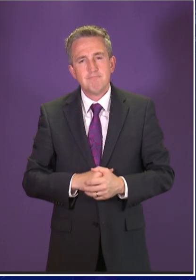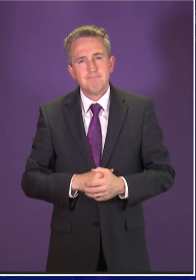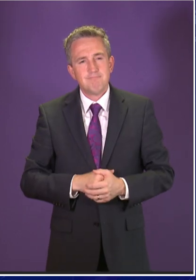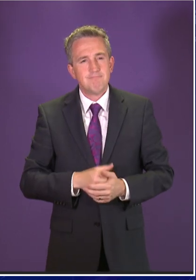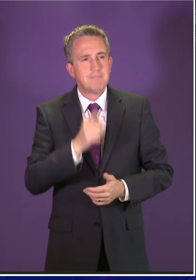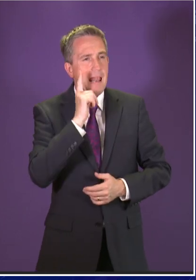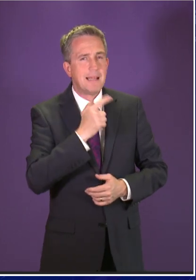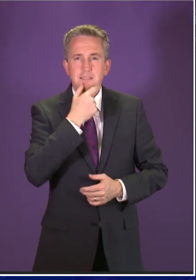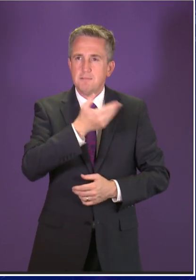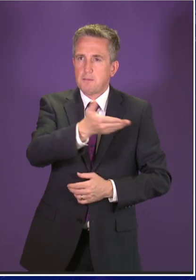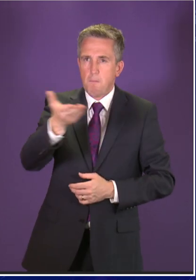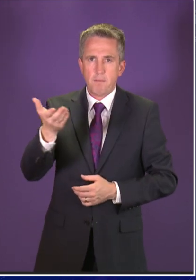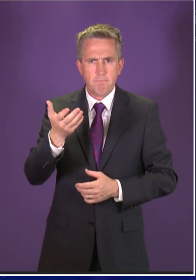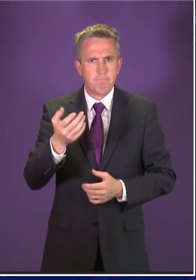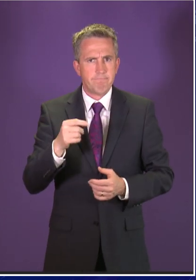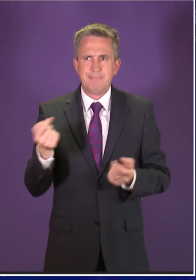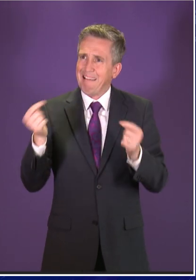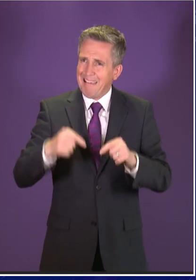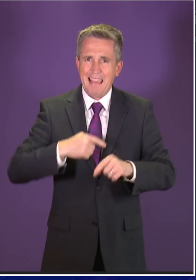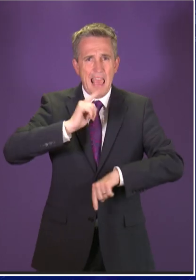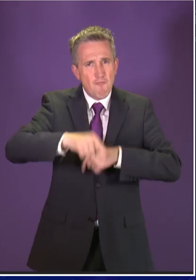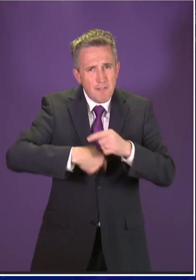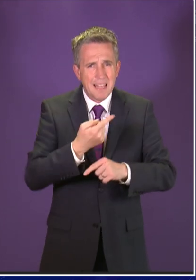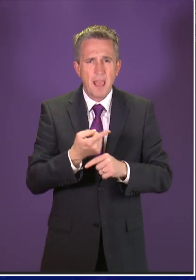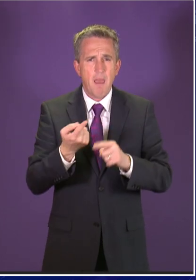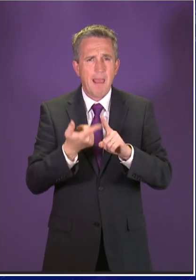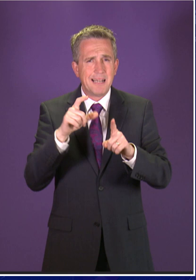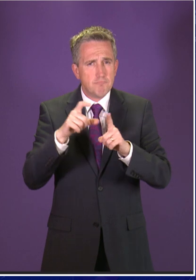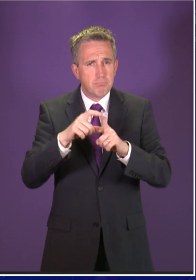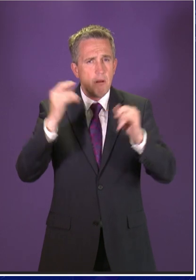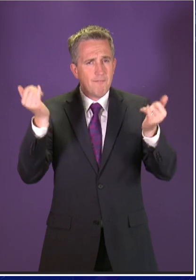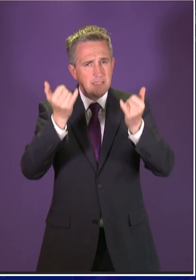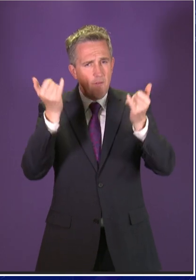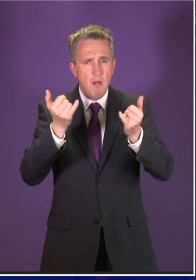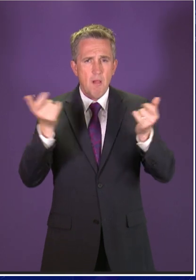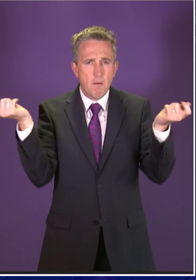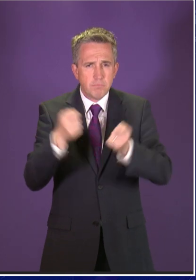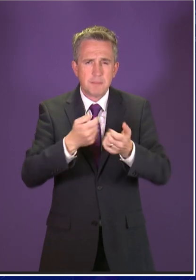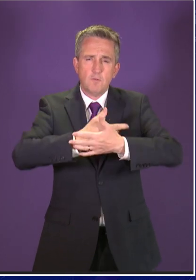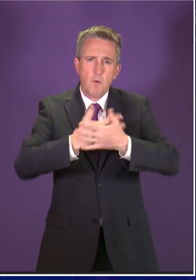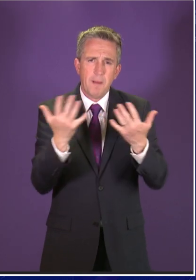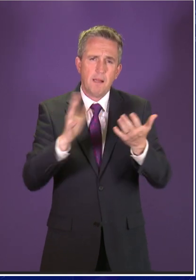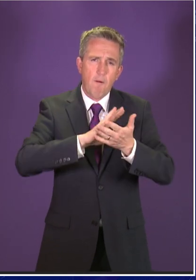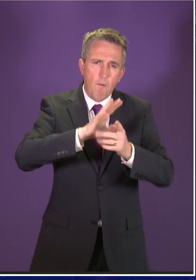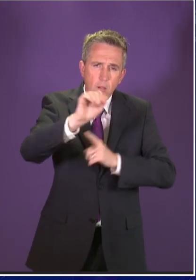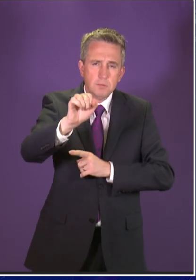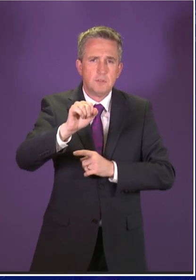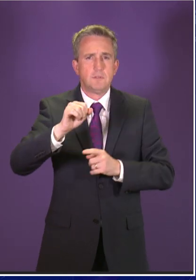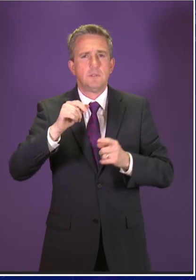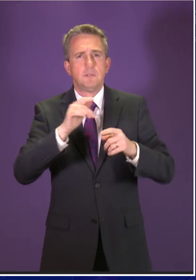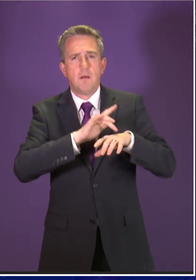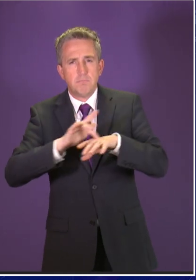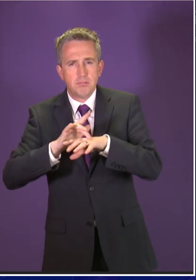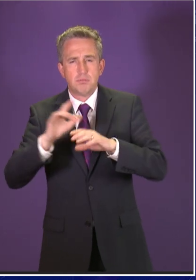Ladies and gentlemen, the events that happen here every year and bringing together many cultural ideas and art forms, and in the sentiment that